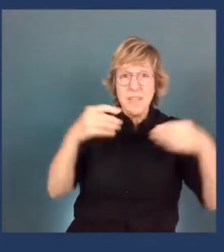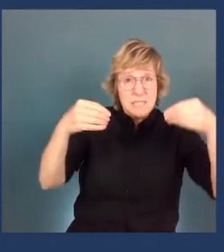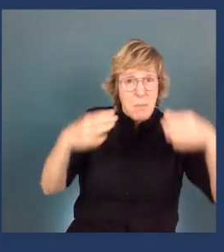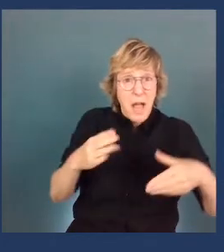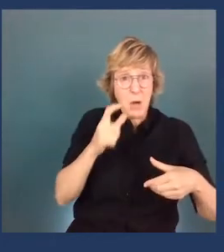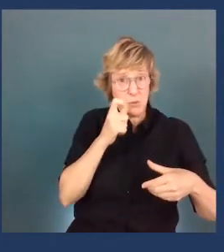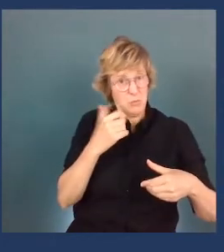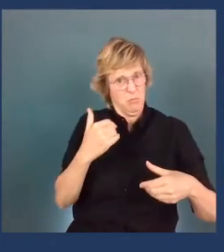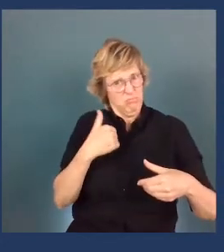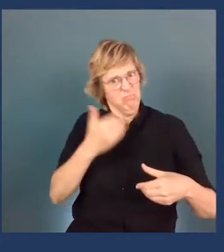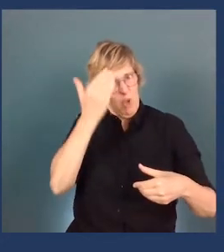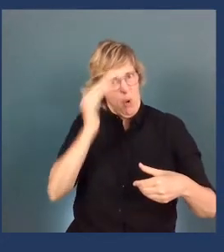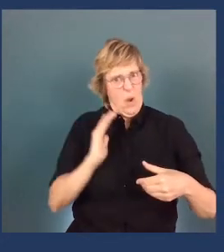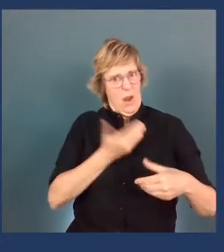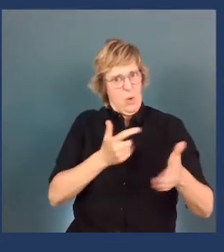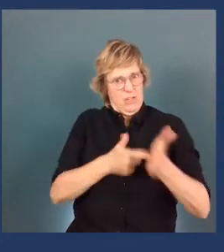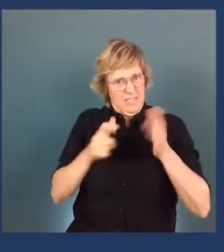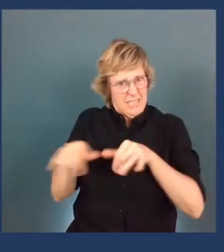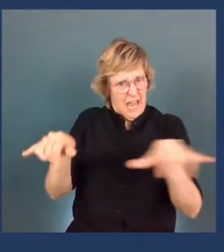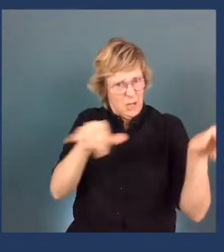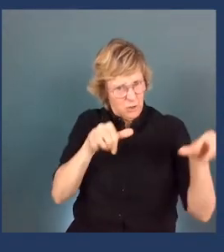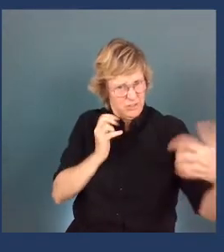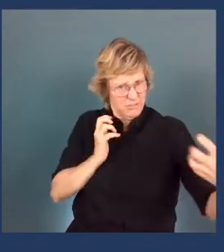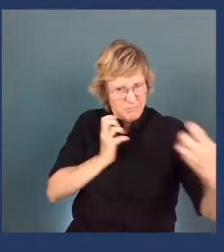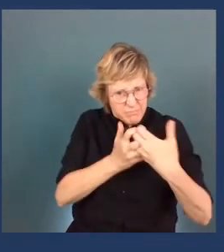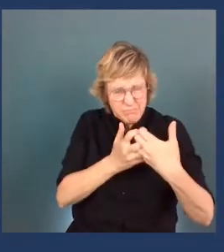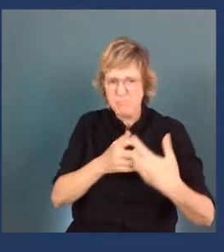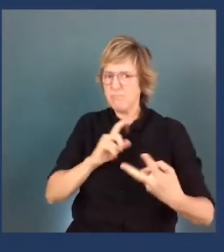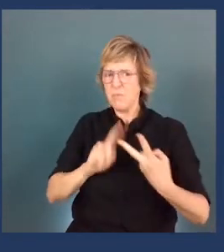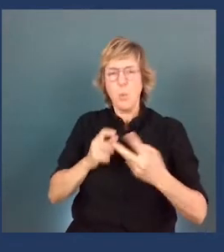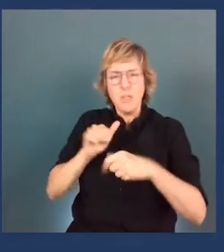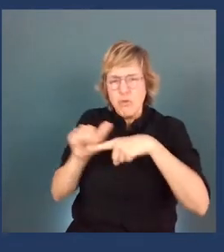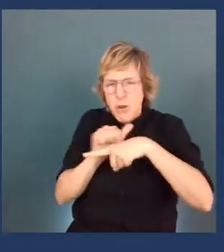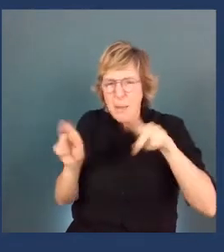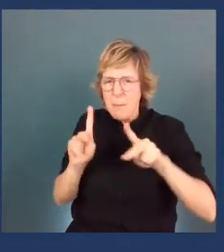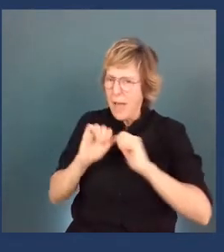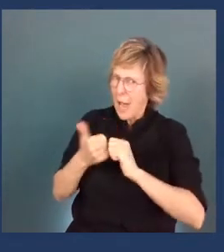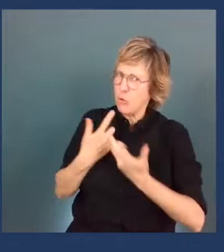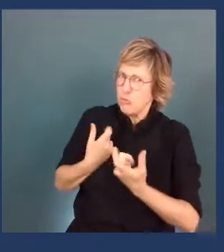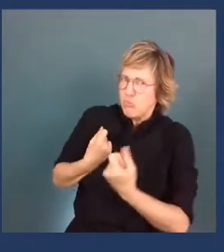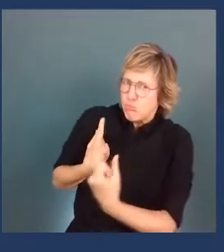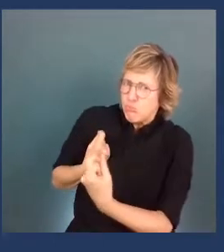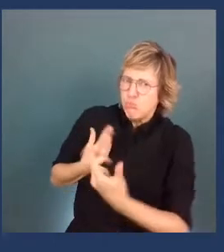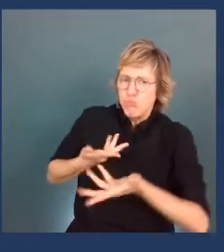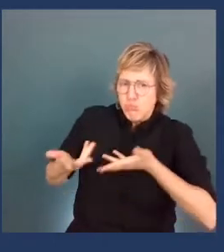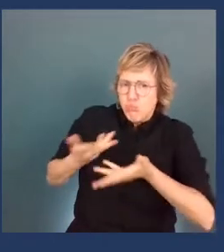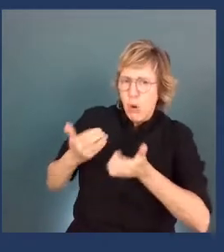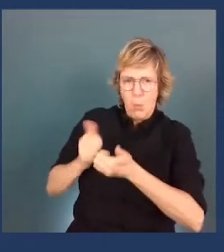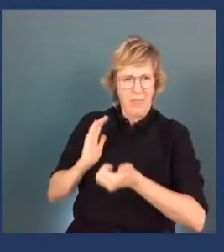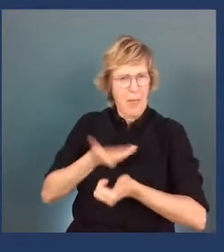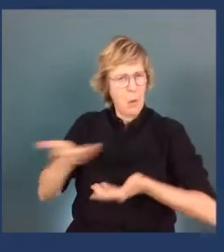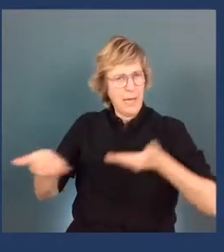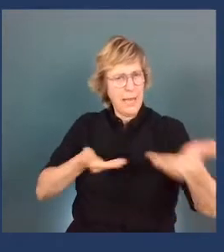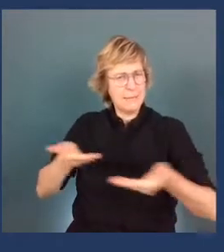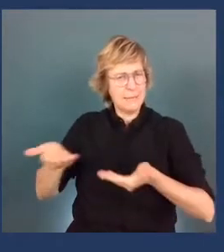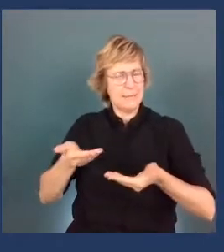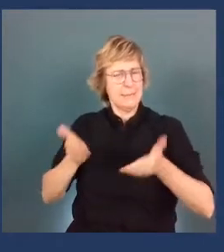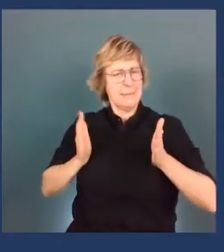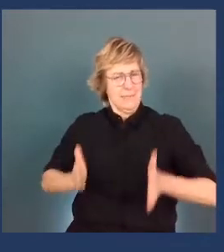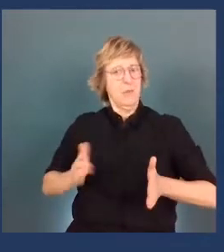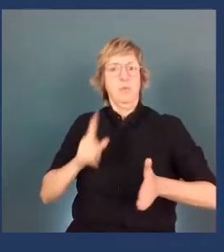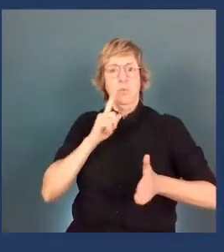We train our people on how to have empathetic conversations with our guests. So completely new approach to running